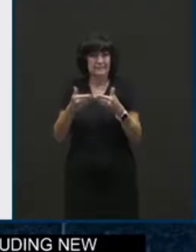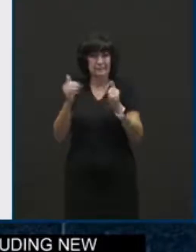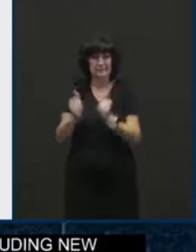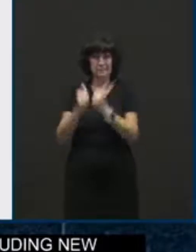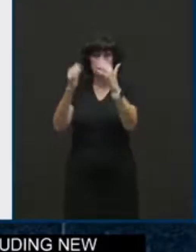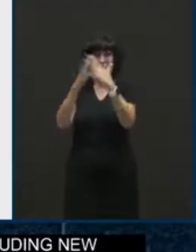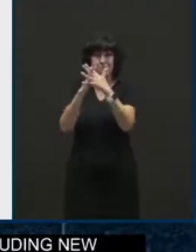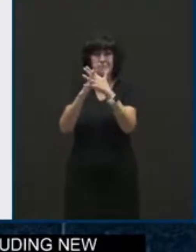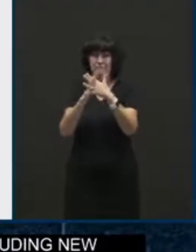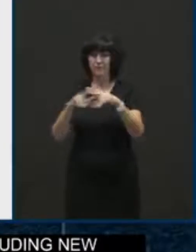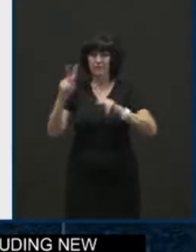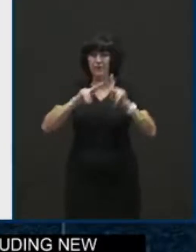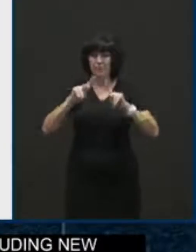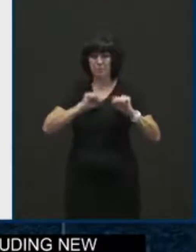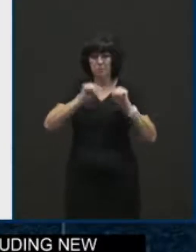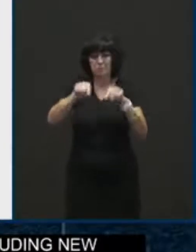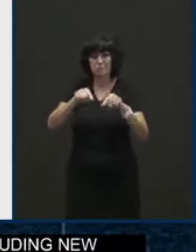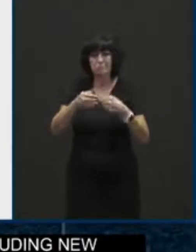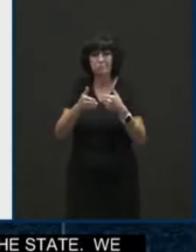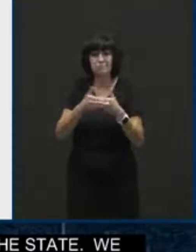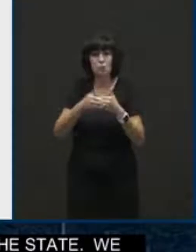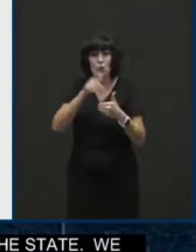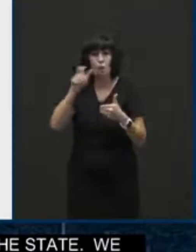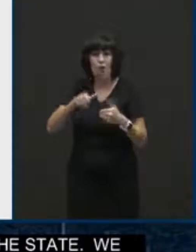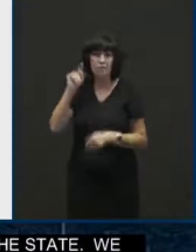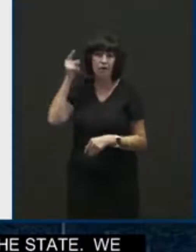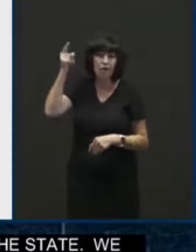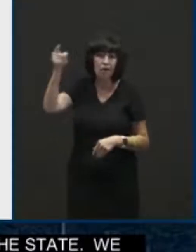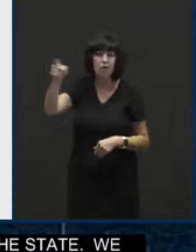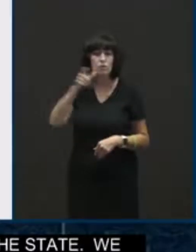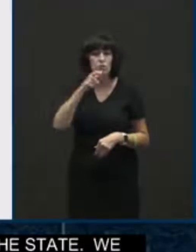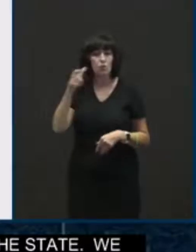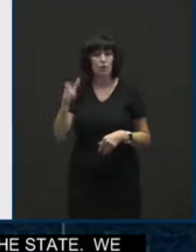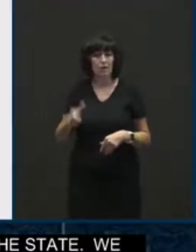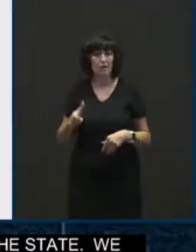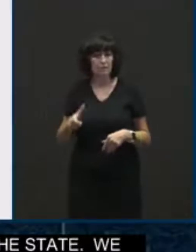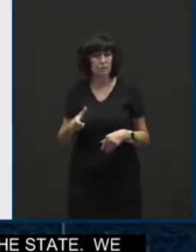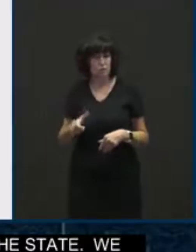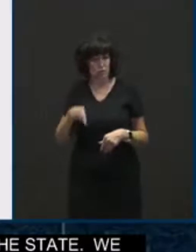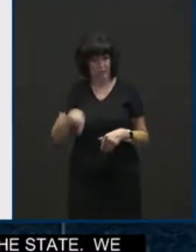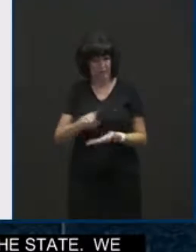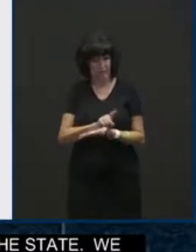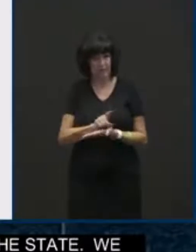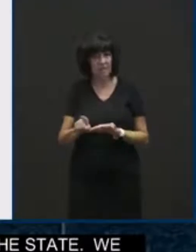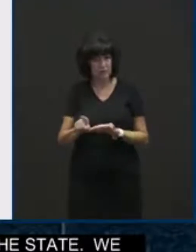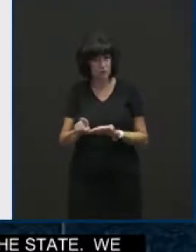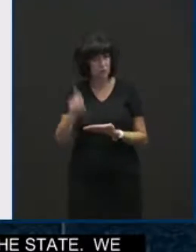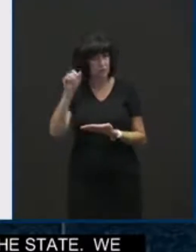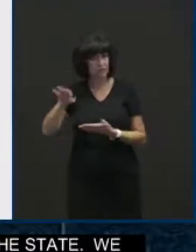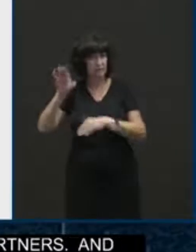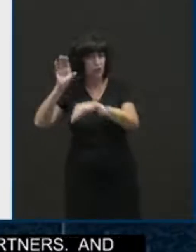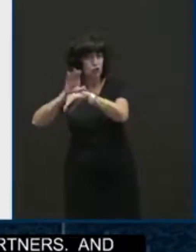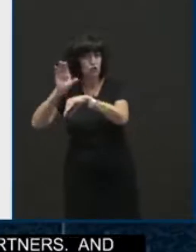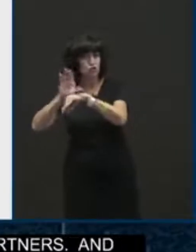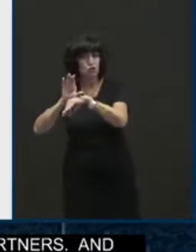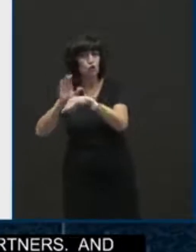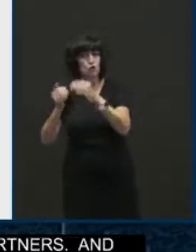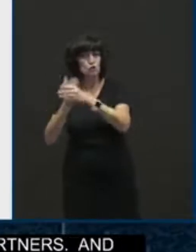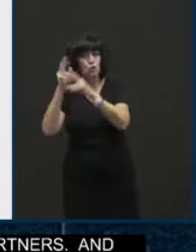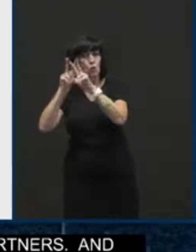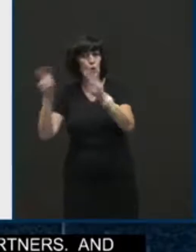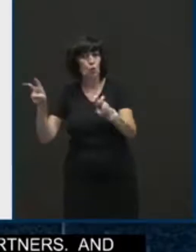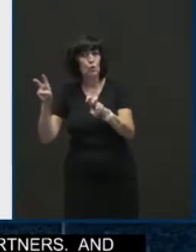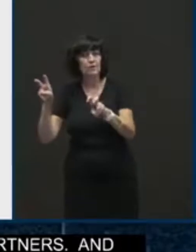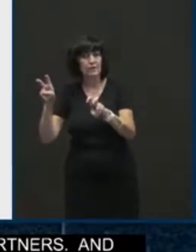partners, places like you mentioned the pop-up sites for this week, Seeds of Greatness Church in Newcastle,